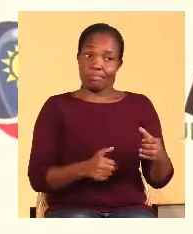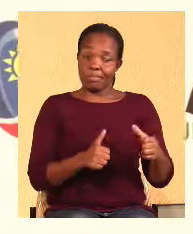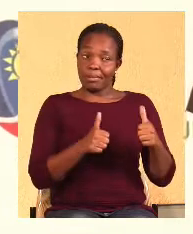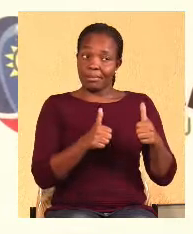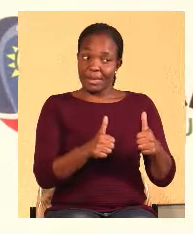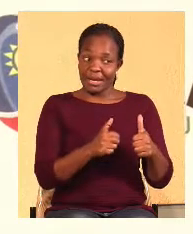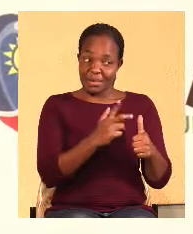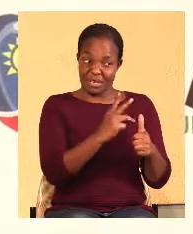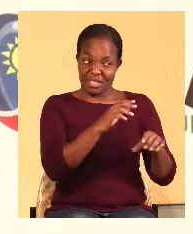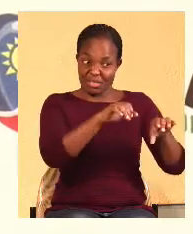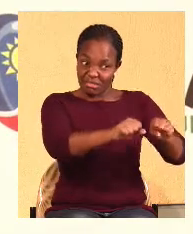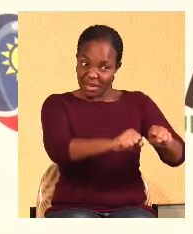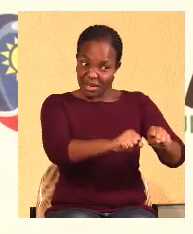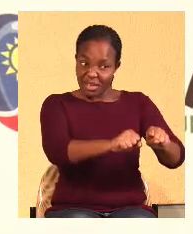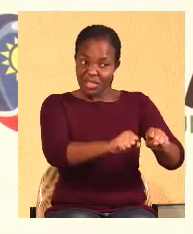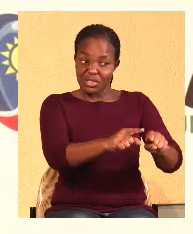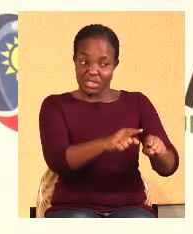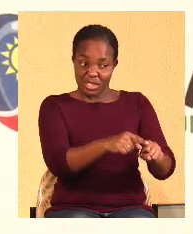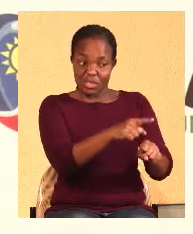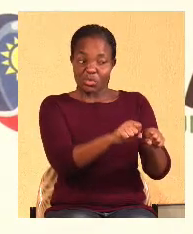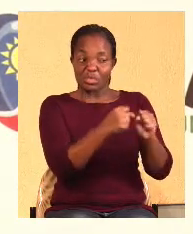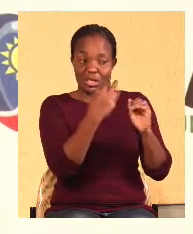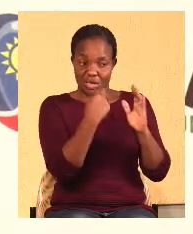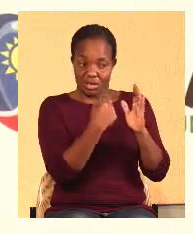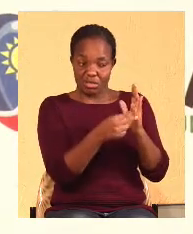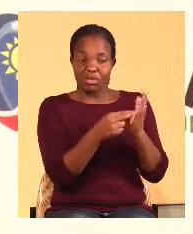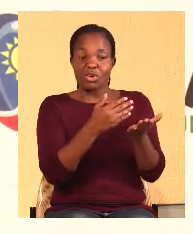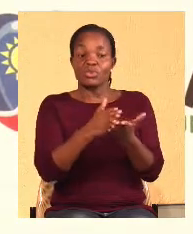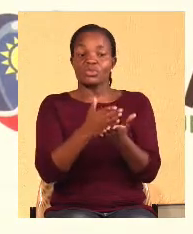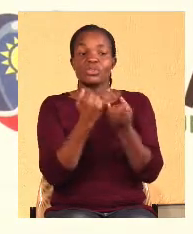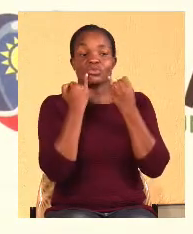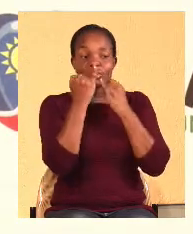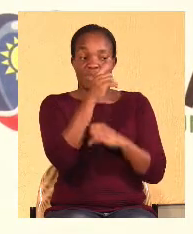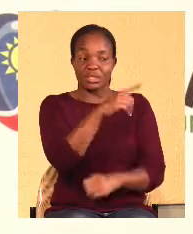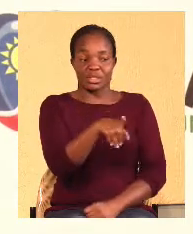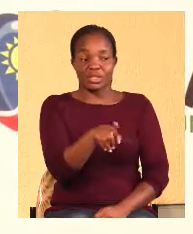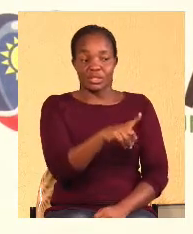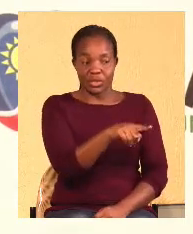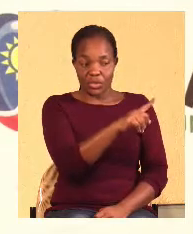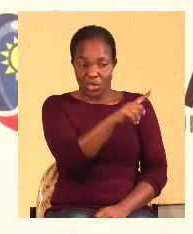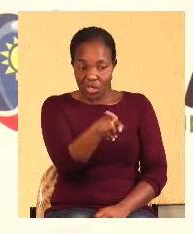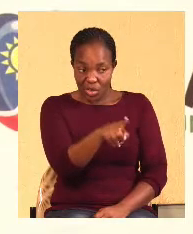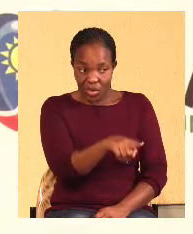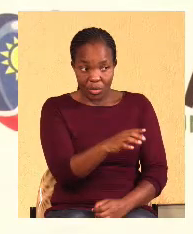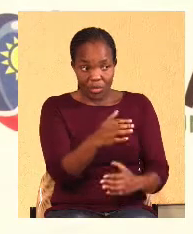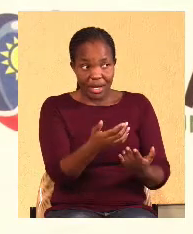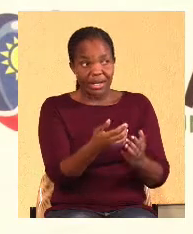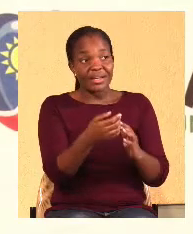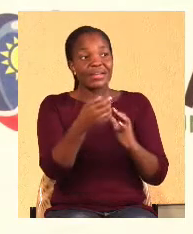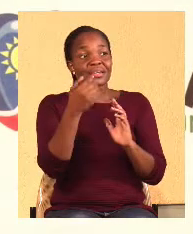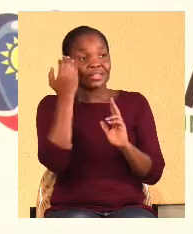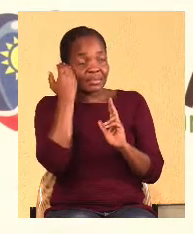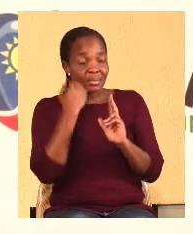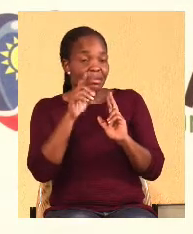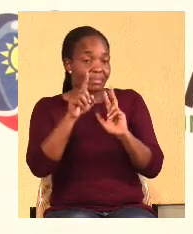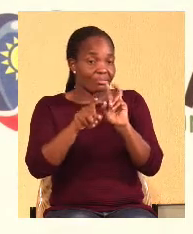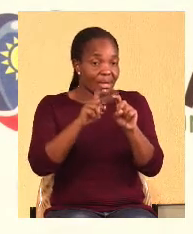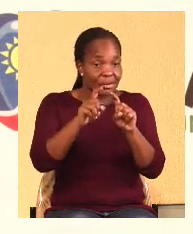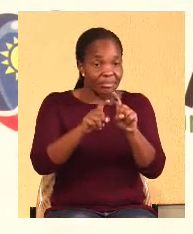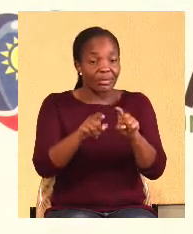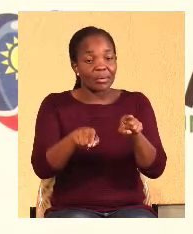charged for having violated the provisions of the regulations, so therefore the prosecution should have to go through the same process.